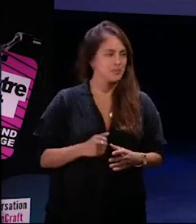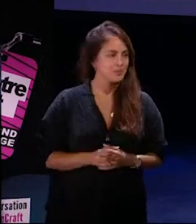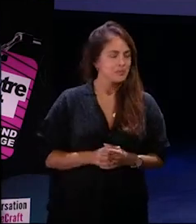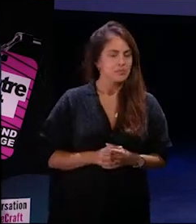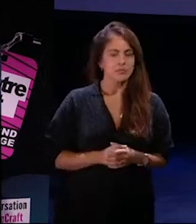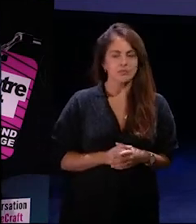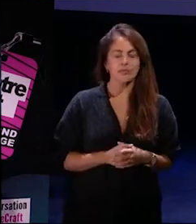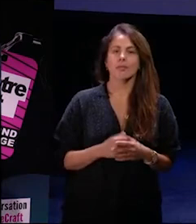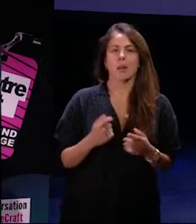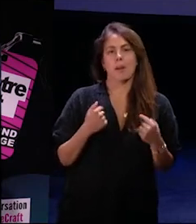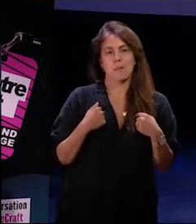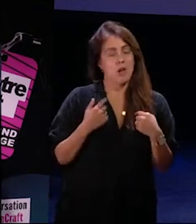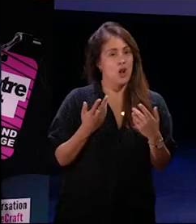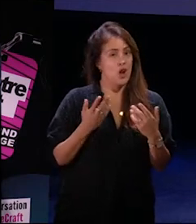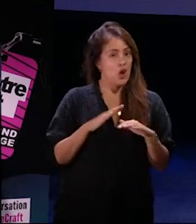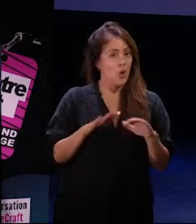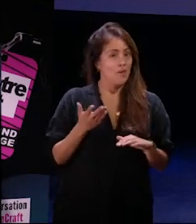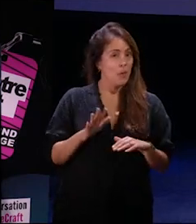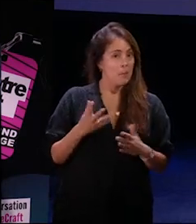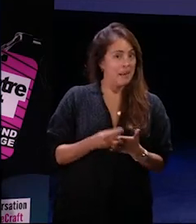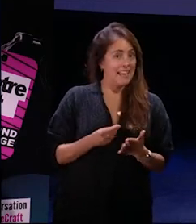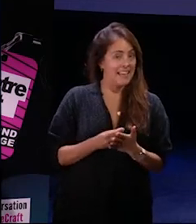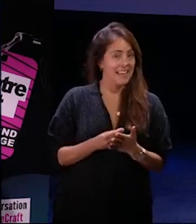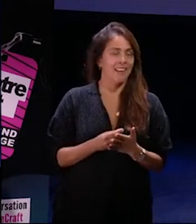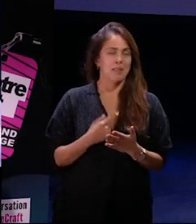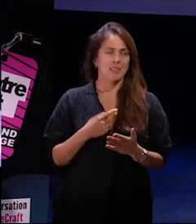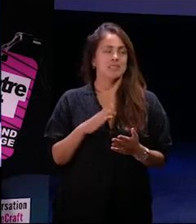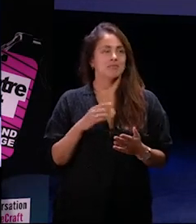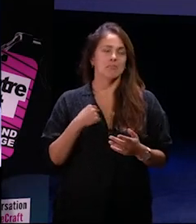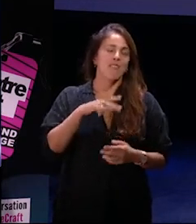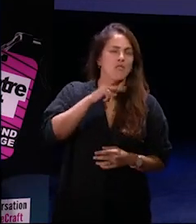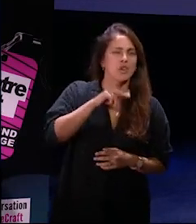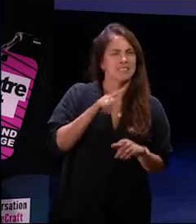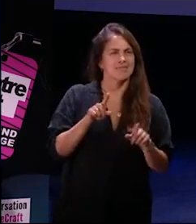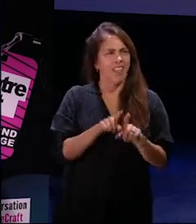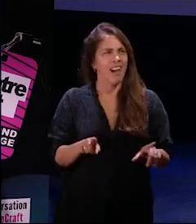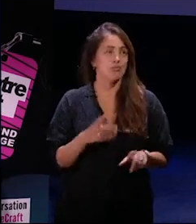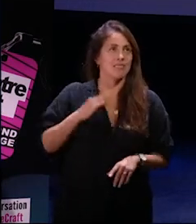I don't come from money. That's the first point. I know I sound like I do. I'm just from the South.